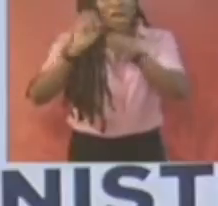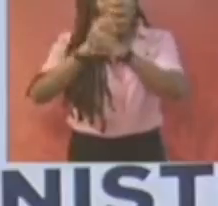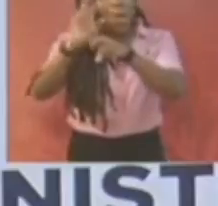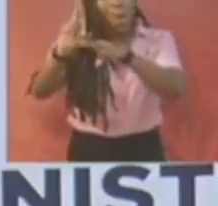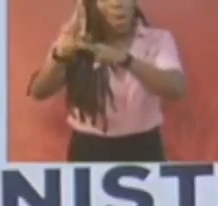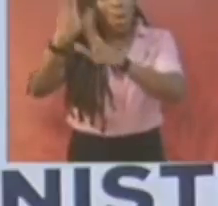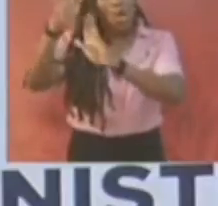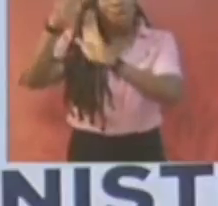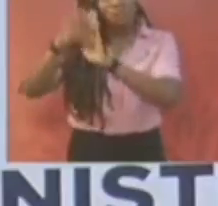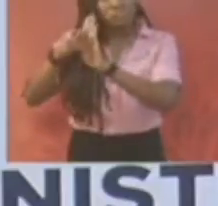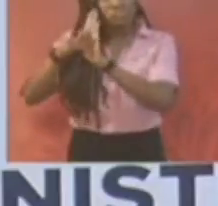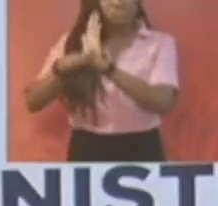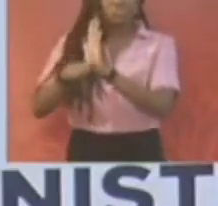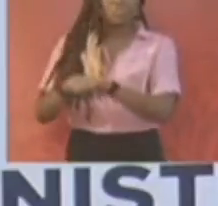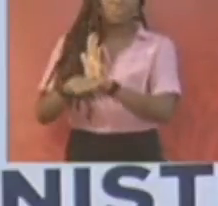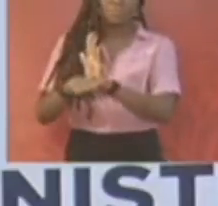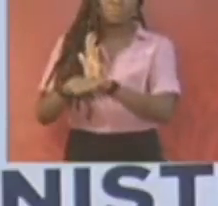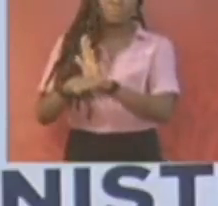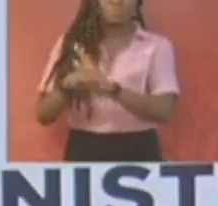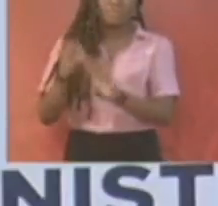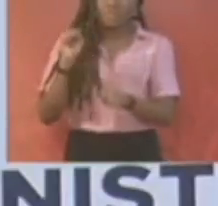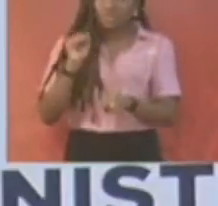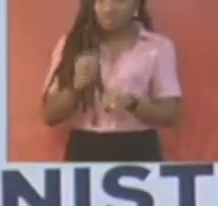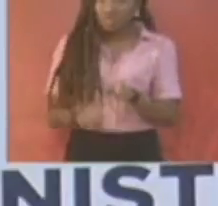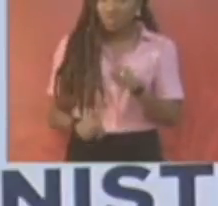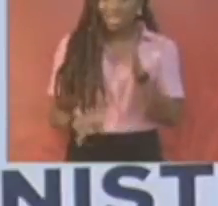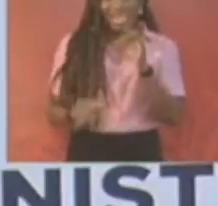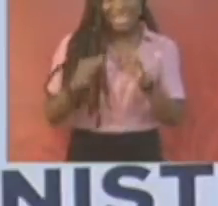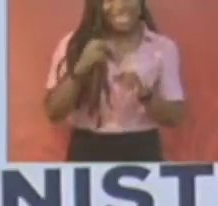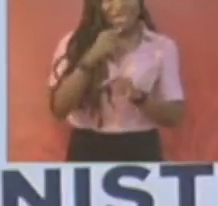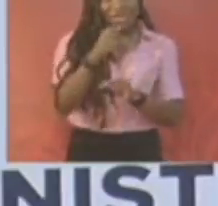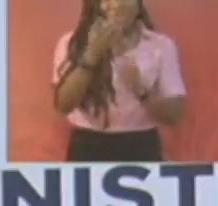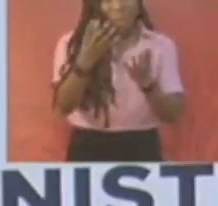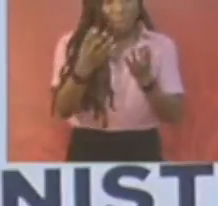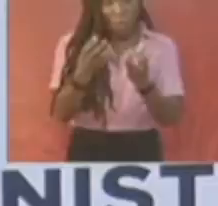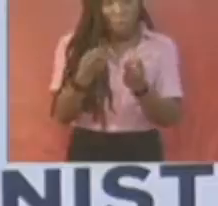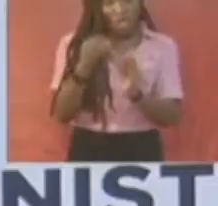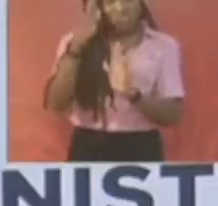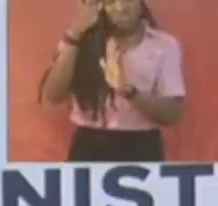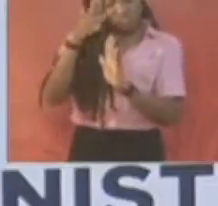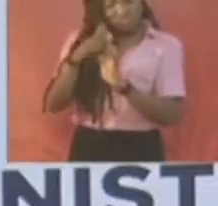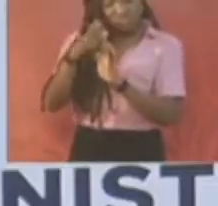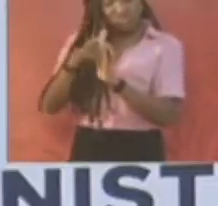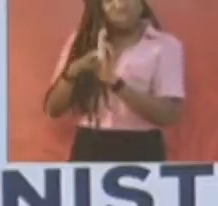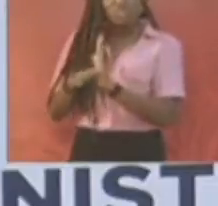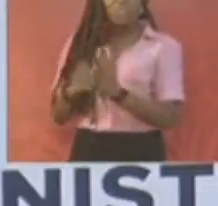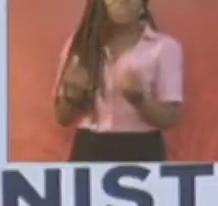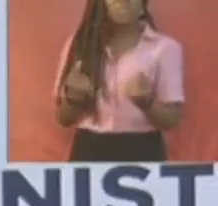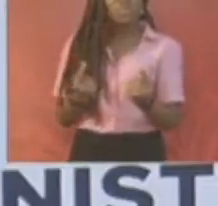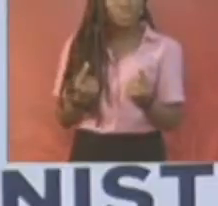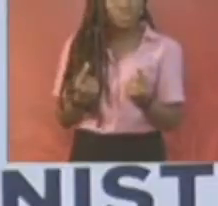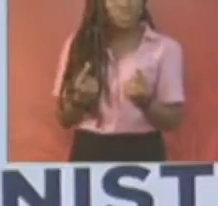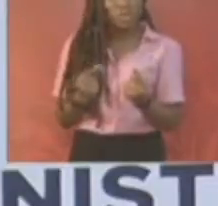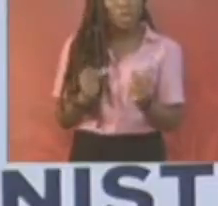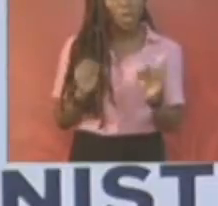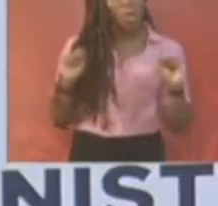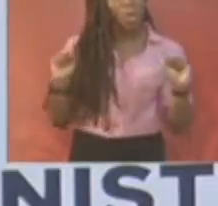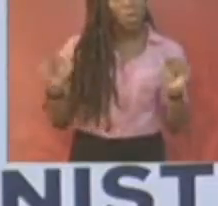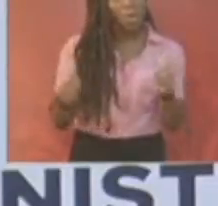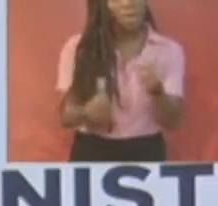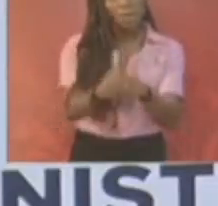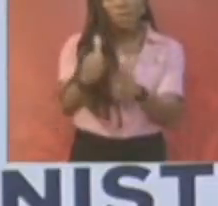way we can get ahead of and stay ahead of a potential surge is to have the vast majority of